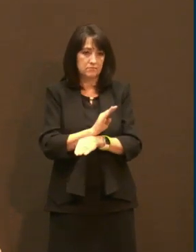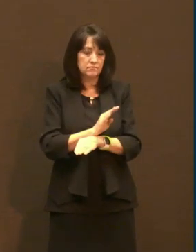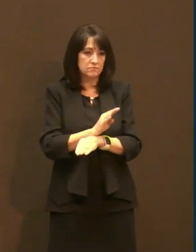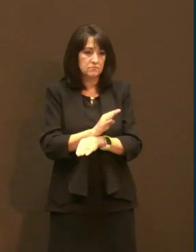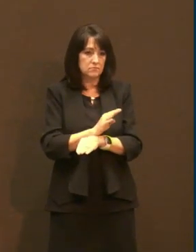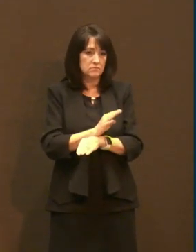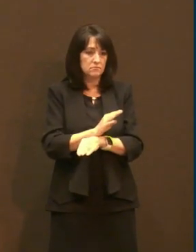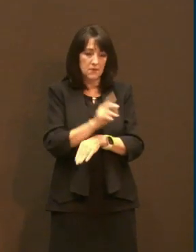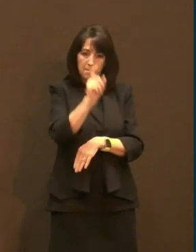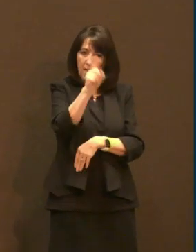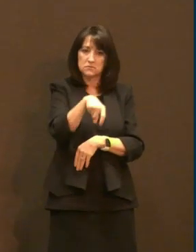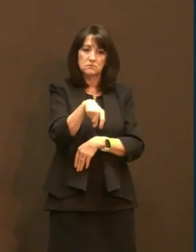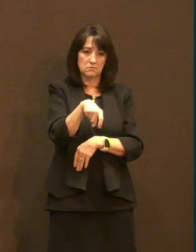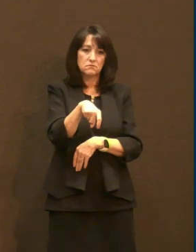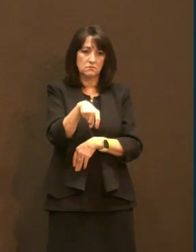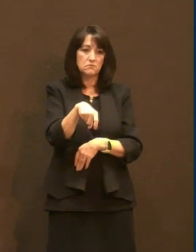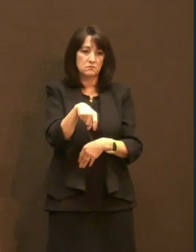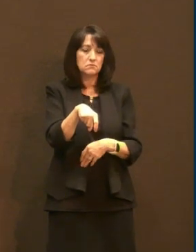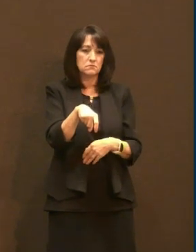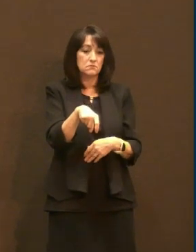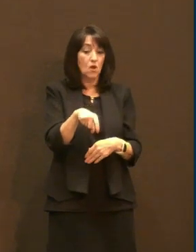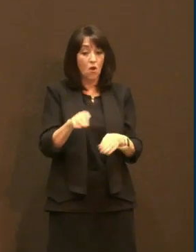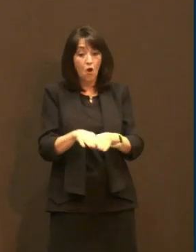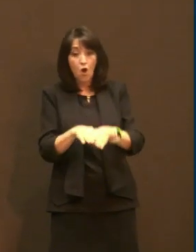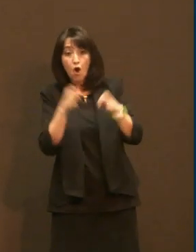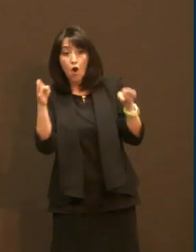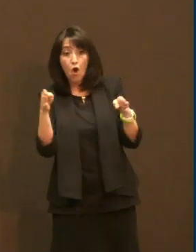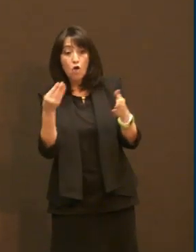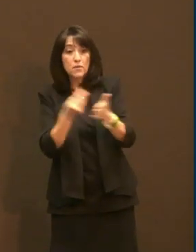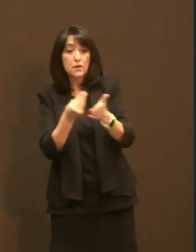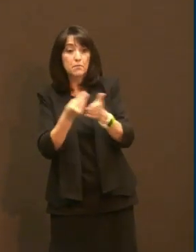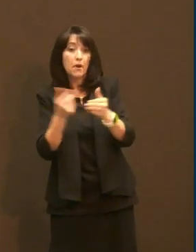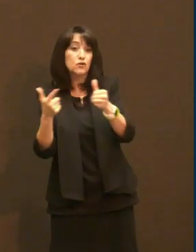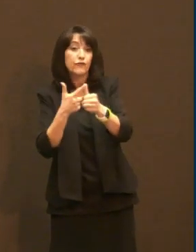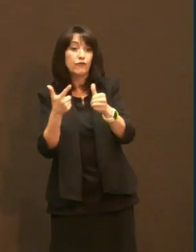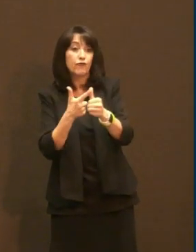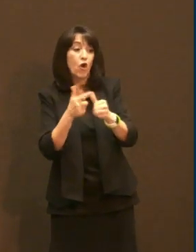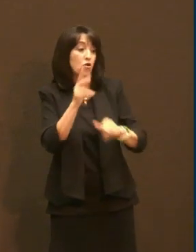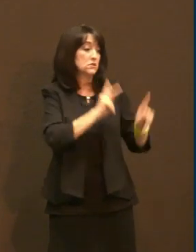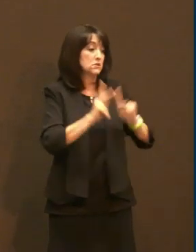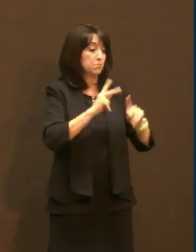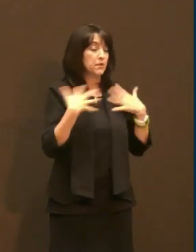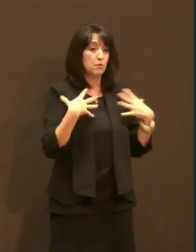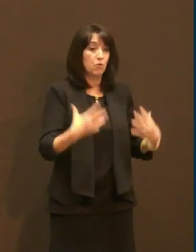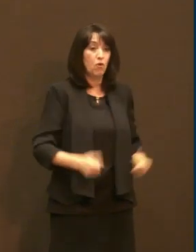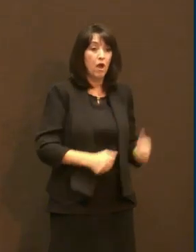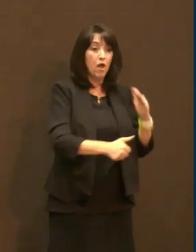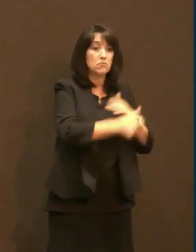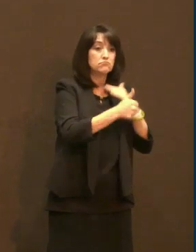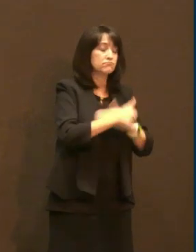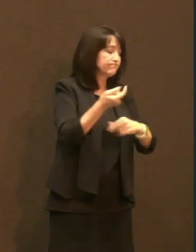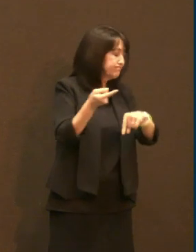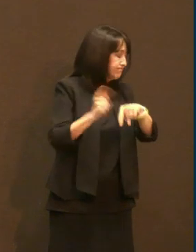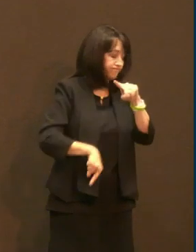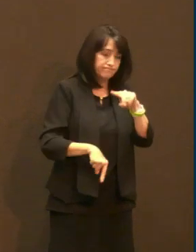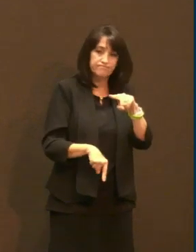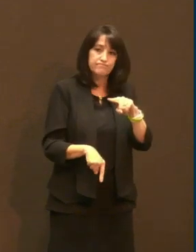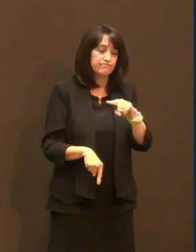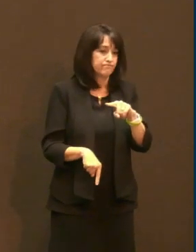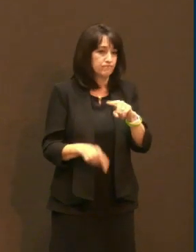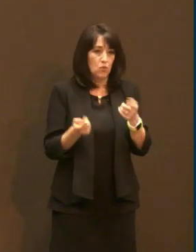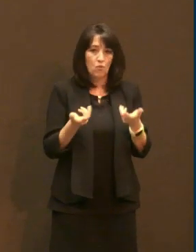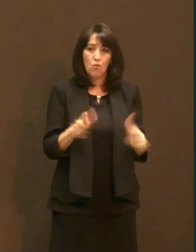think to have a reopening of our economy here in Delaware, we're reaching out to various